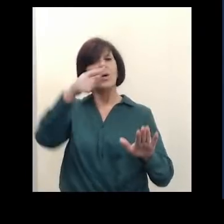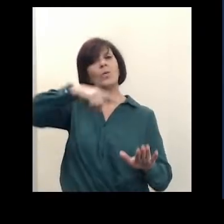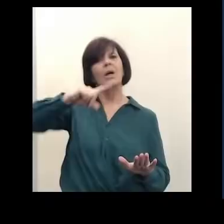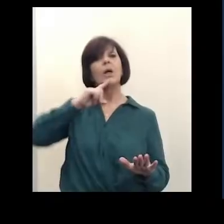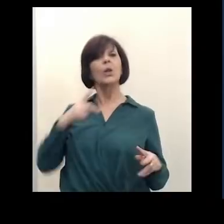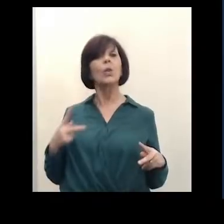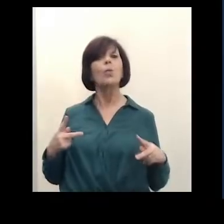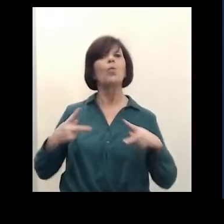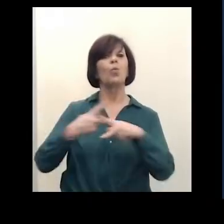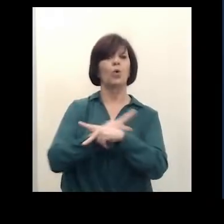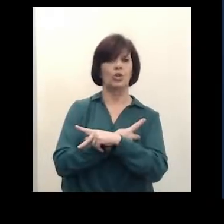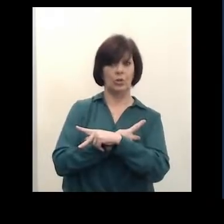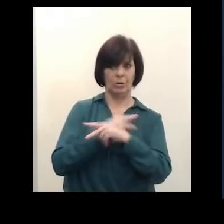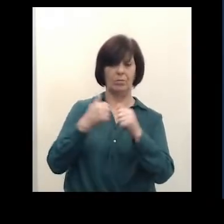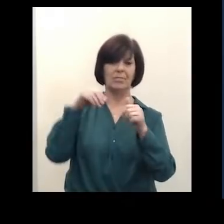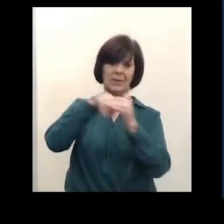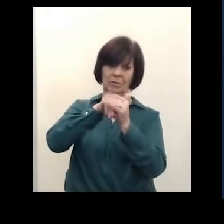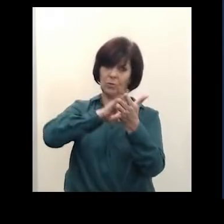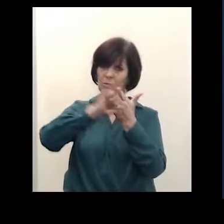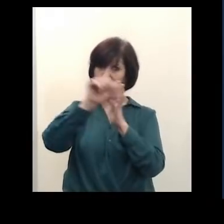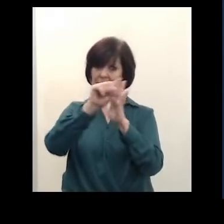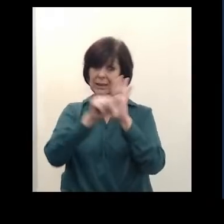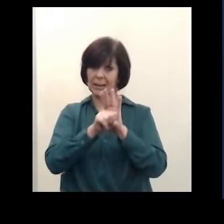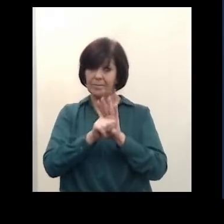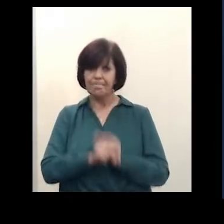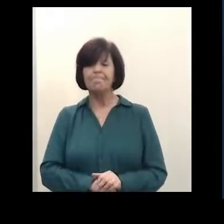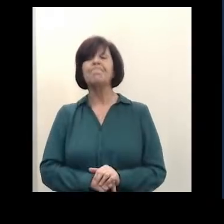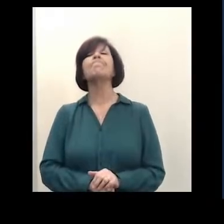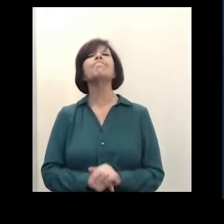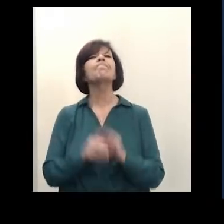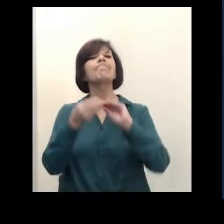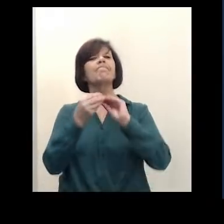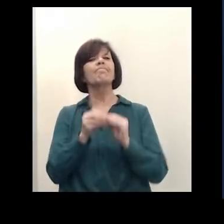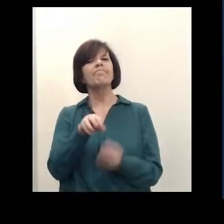the rest of New York State. So case data,